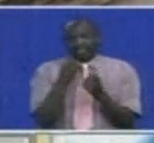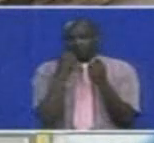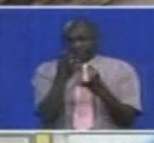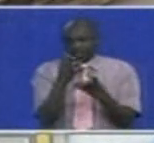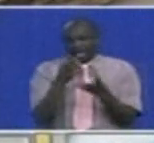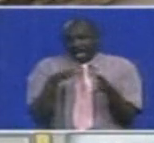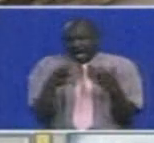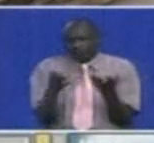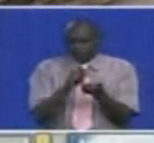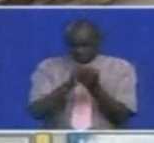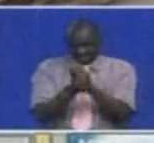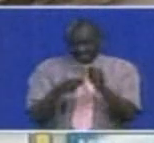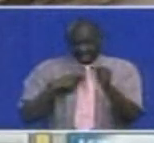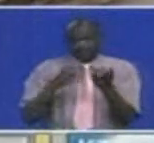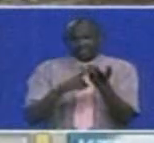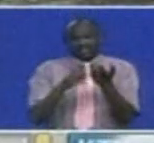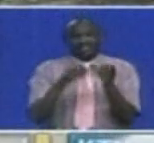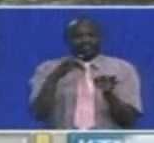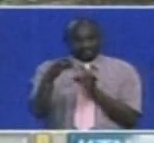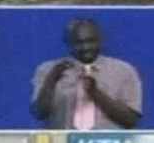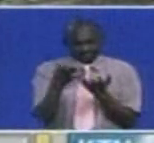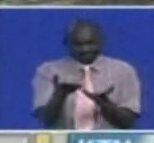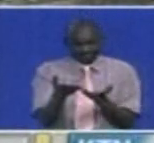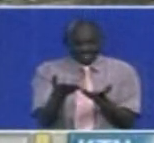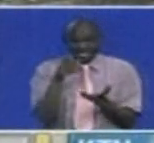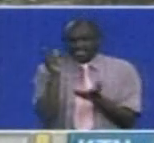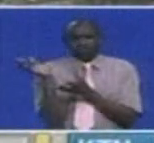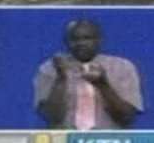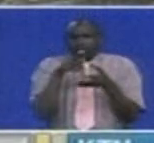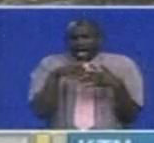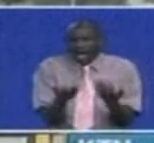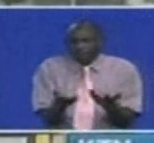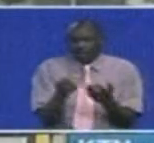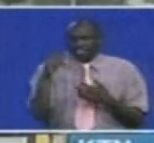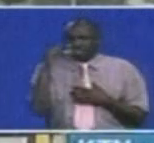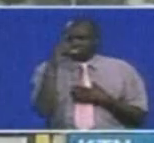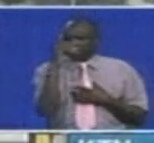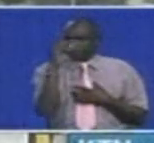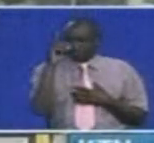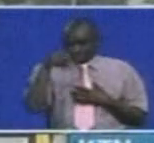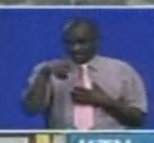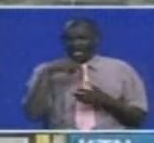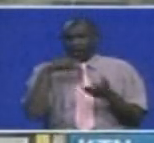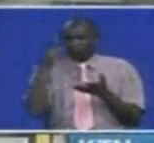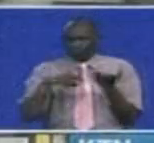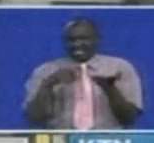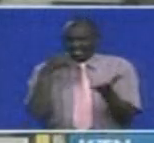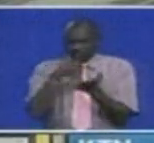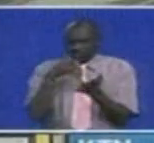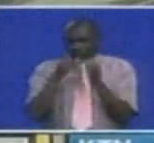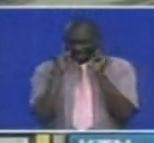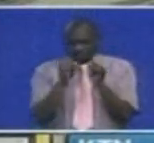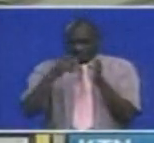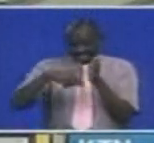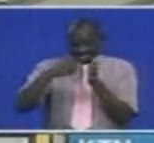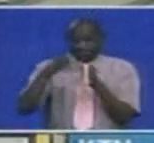simply changing the way statistics are measured. What causes an expansion of GDP after rebasing is the inclusion of new industries